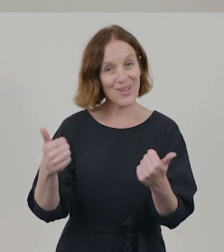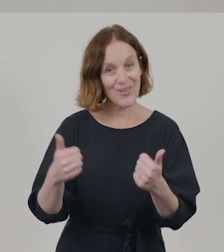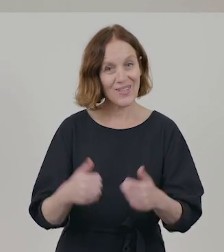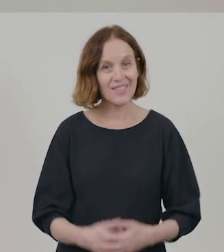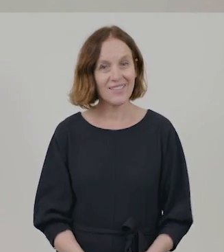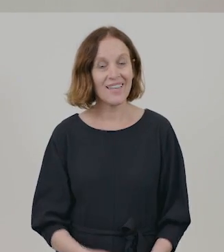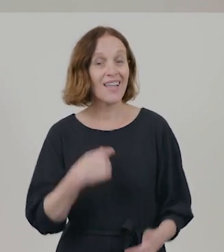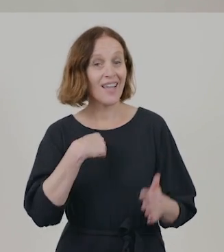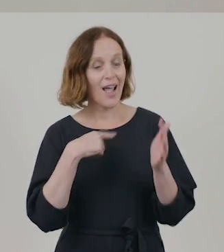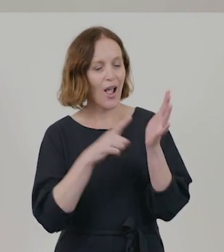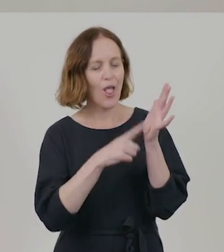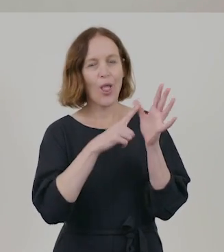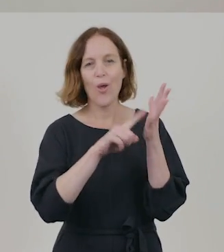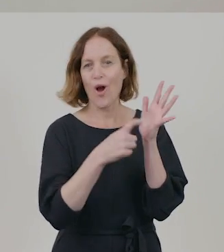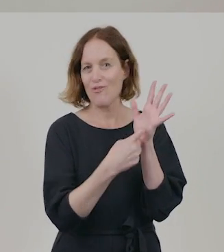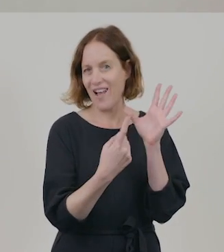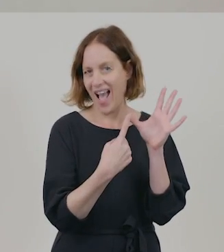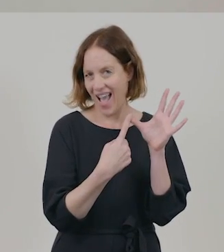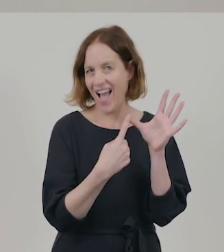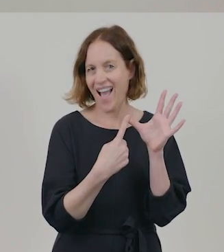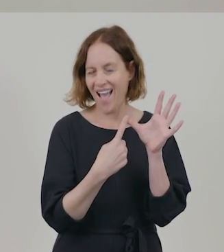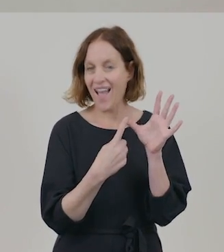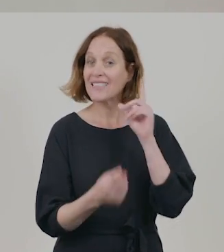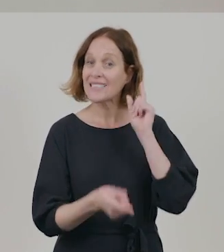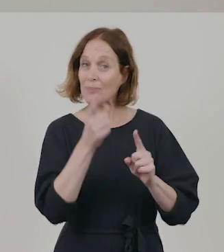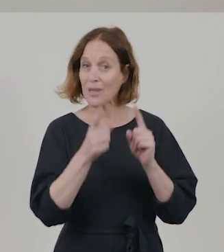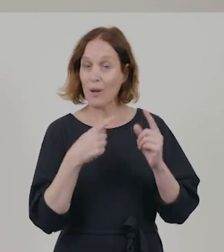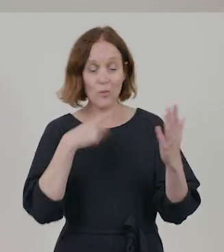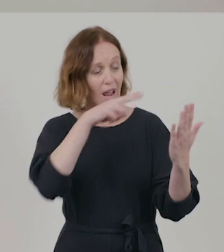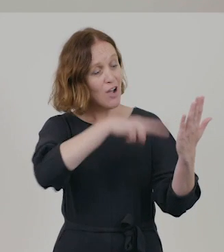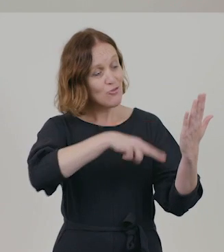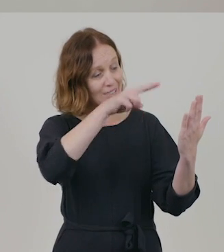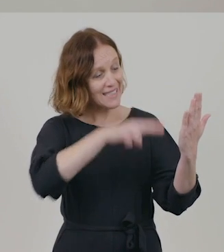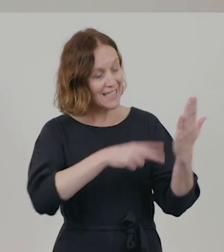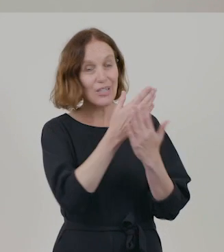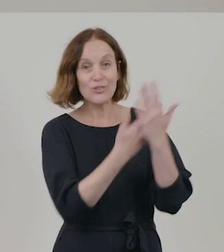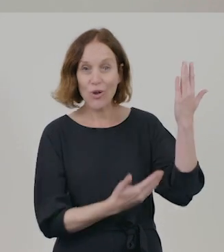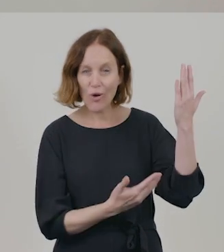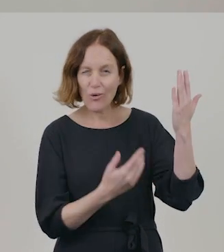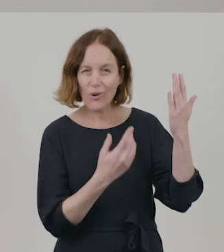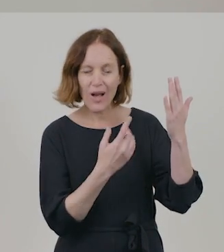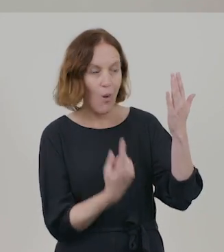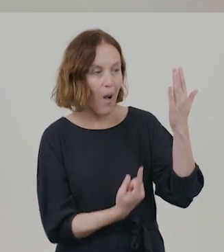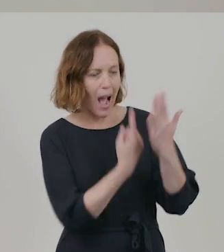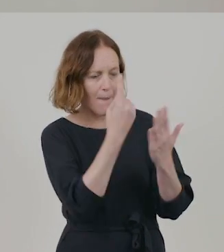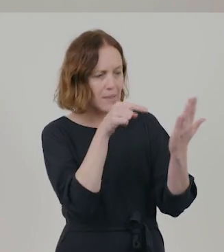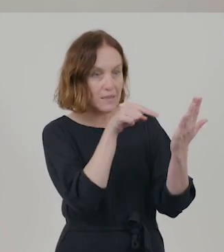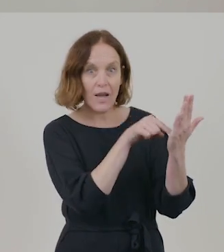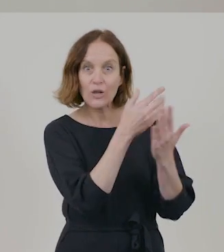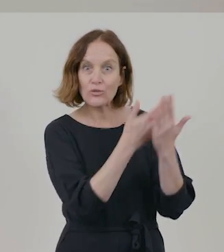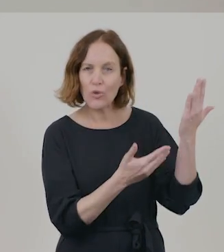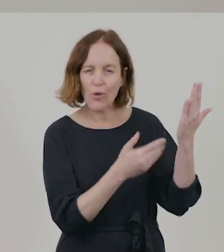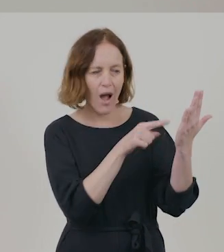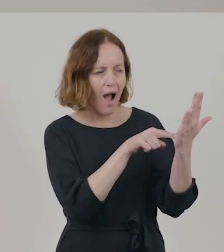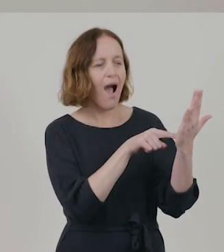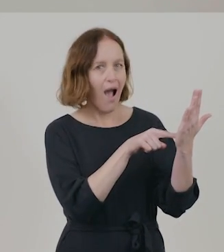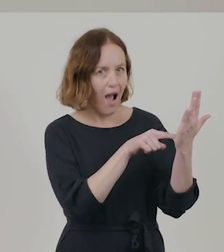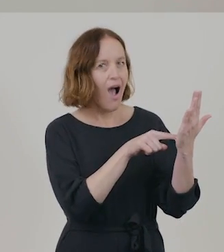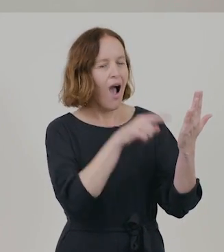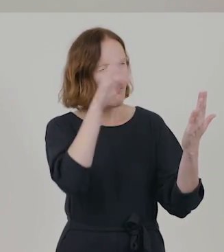lessons. You're going to have some fun with Laura by reading a story. The title of the book you are going to read is I Am, a Rosie and